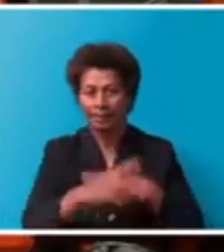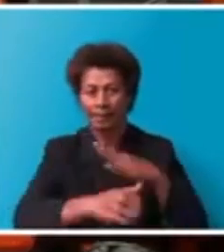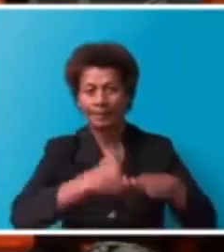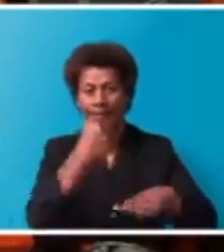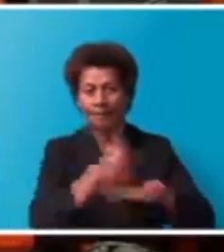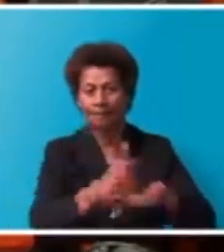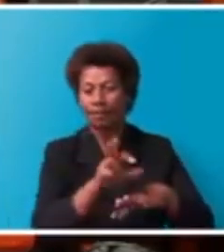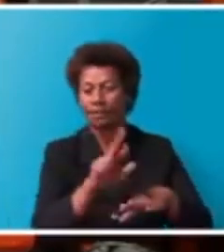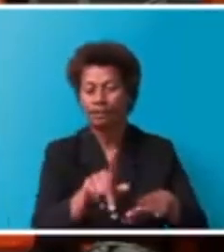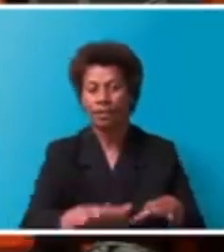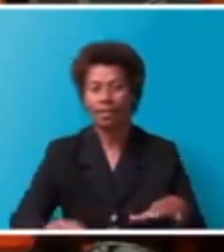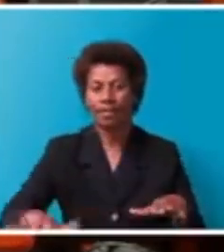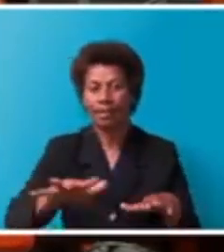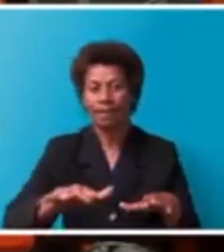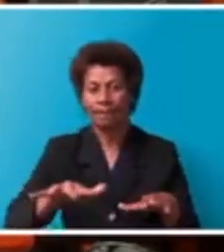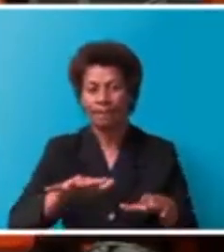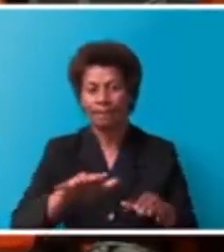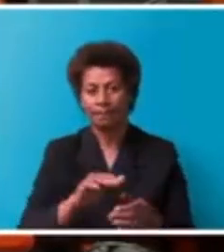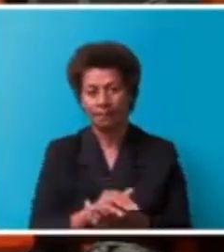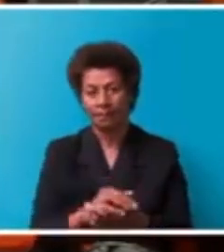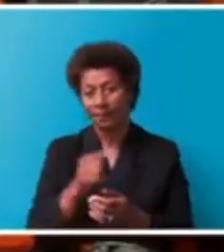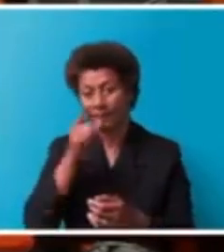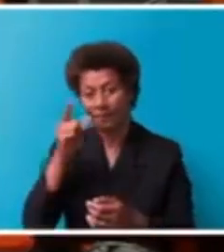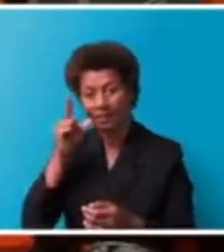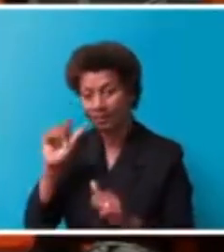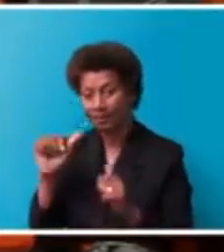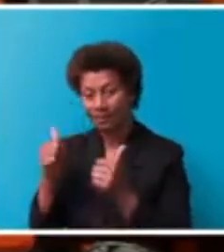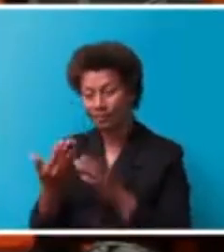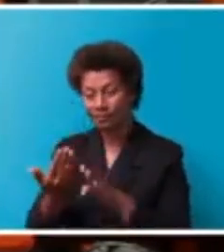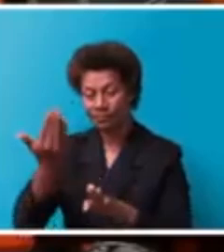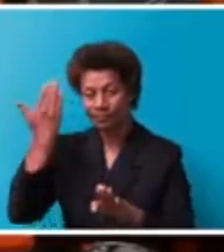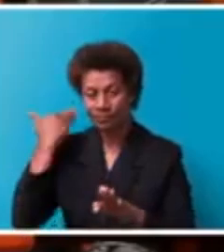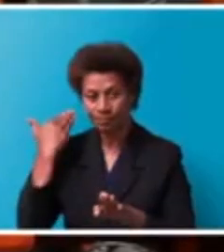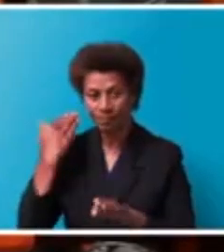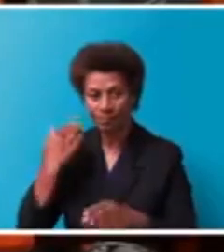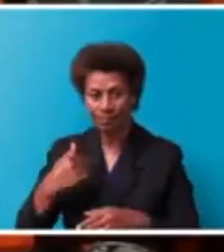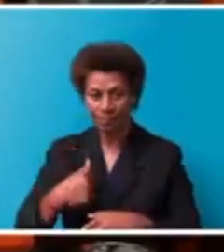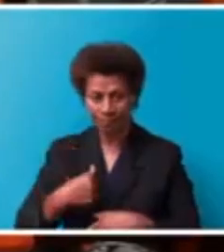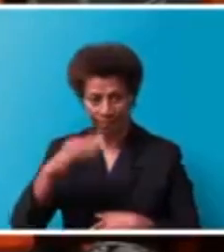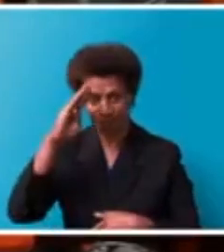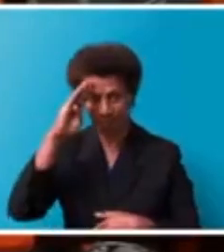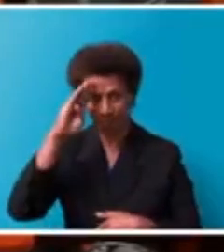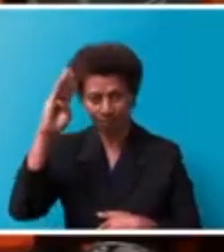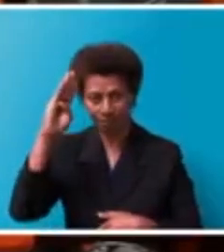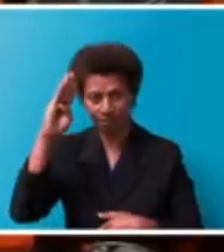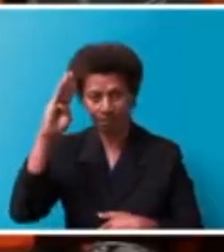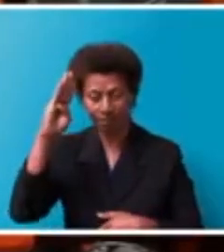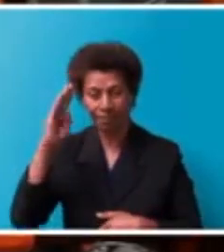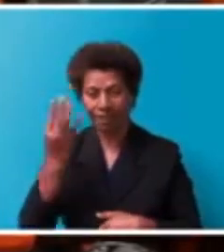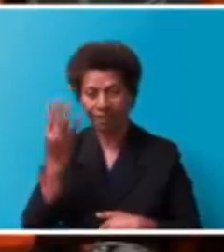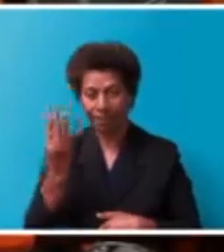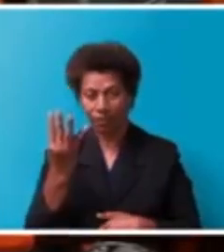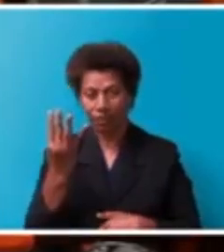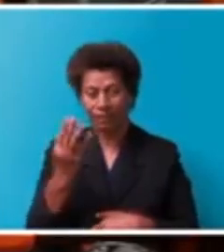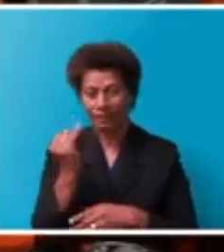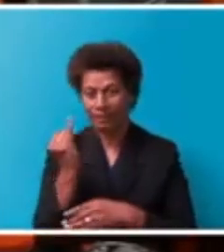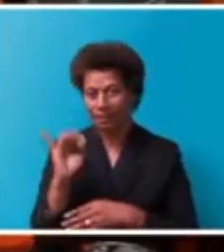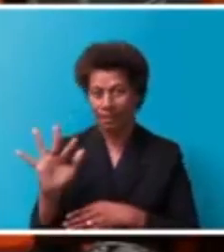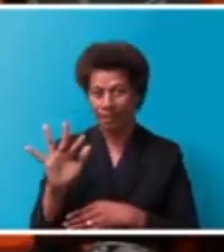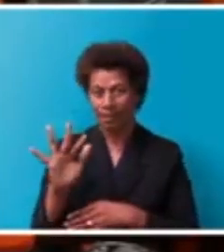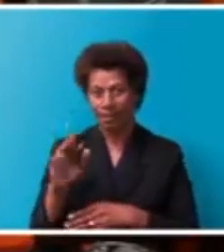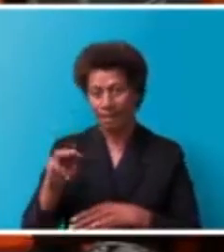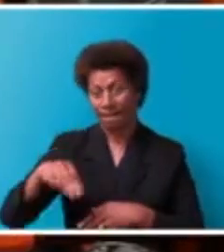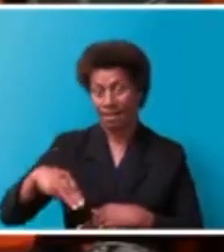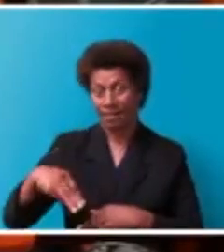them. With yesterday's behind us, I salute the 4 independent members who supported